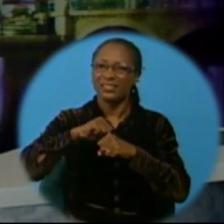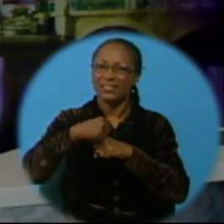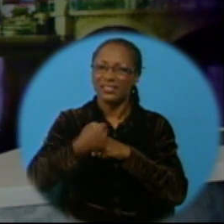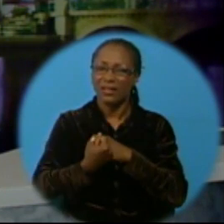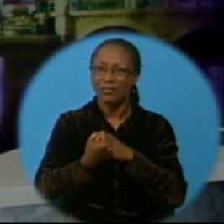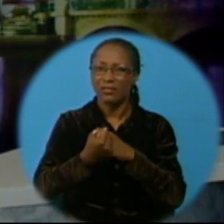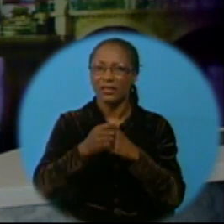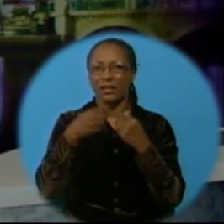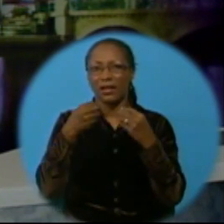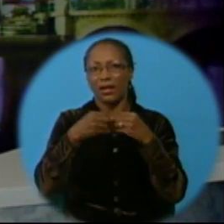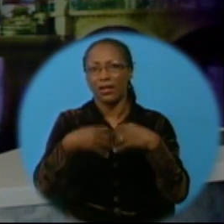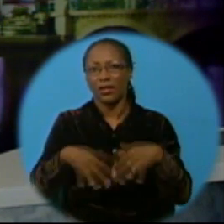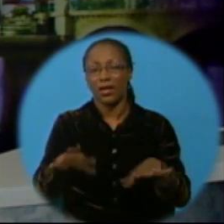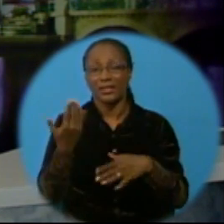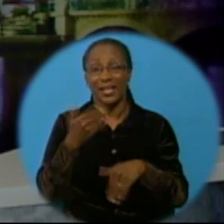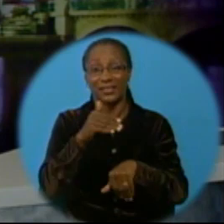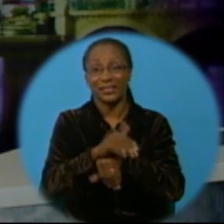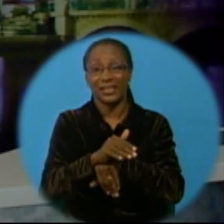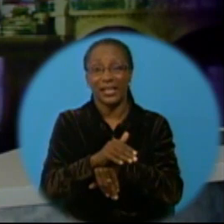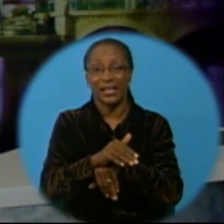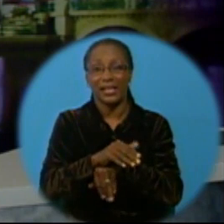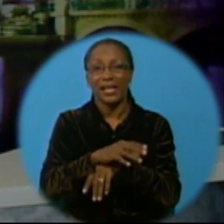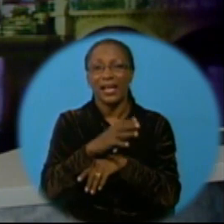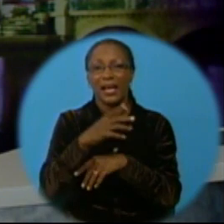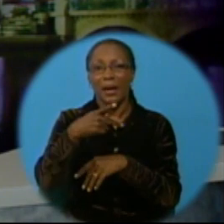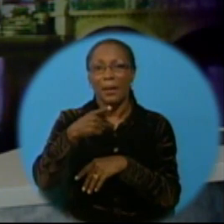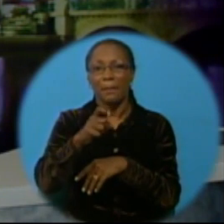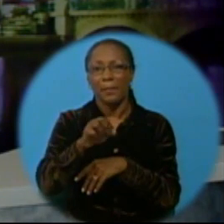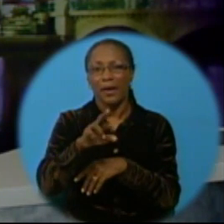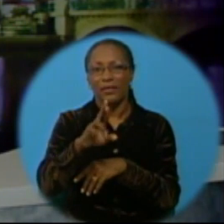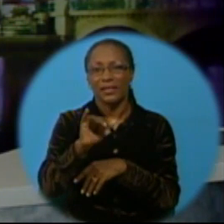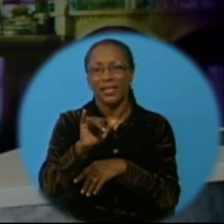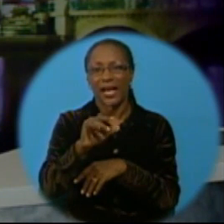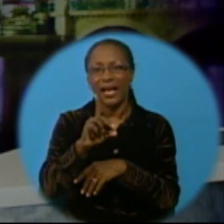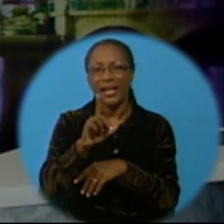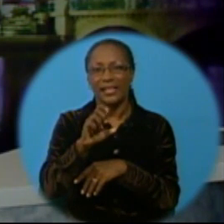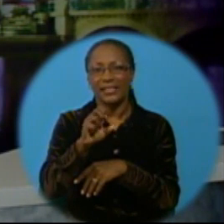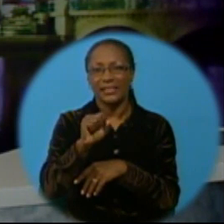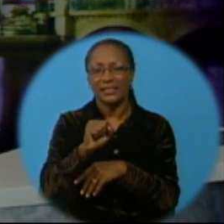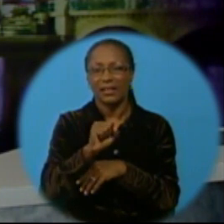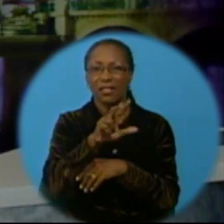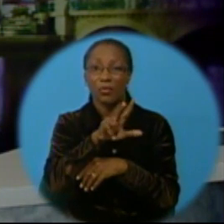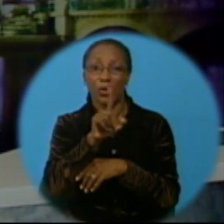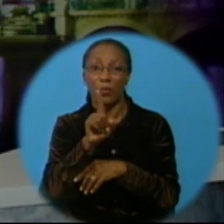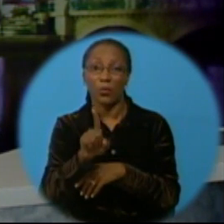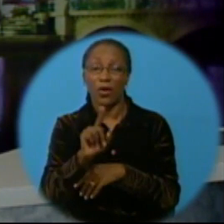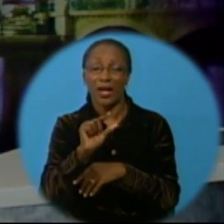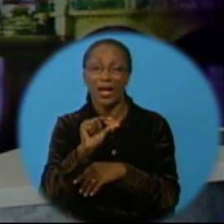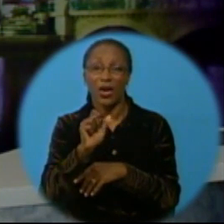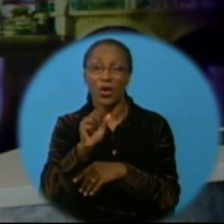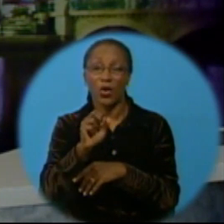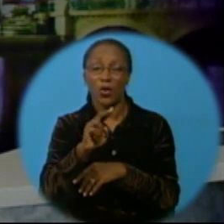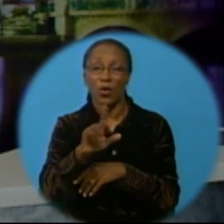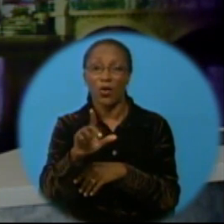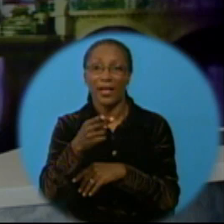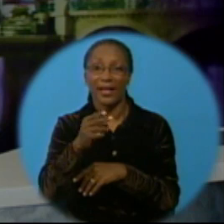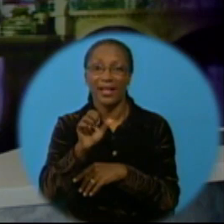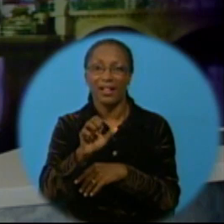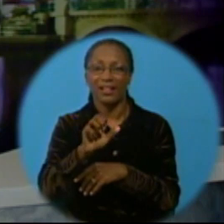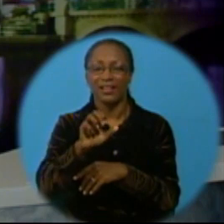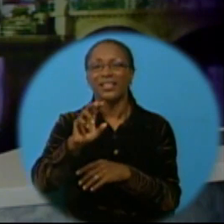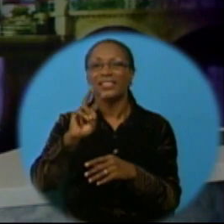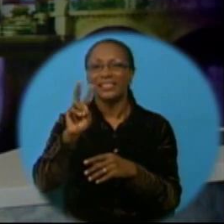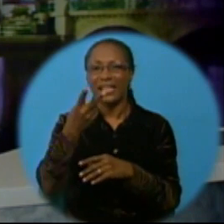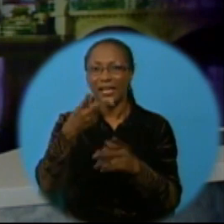Premier League at the National Stadium. Paradise beat them three goals to one to keep Gold Hill in second place on 30 points. Now, in